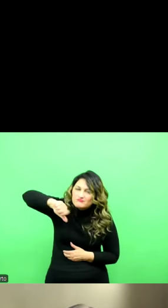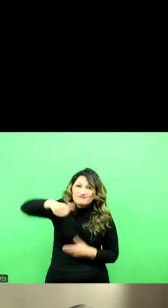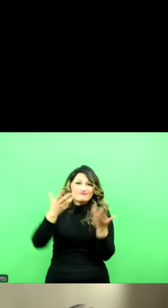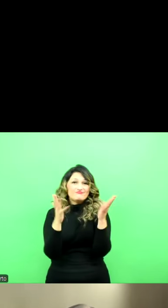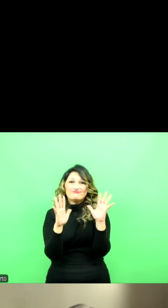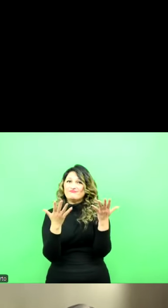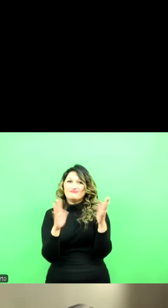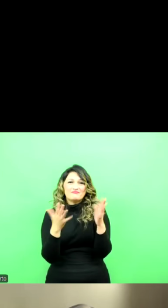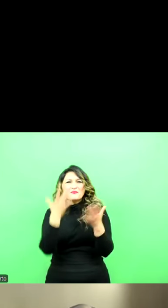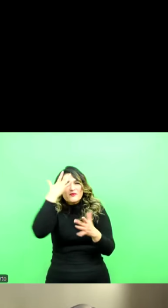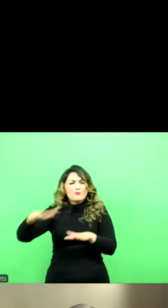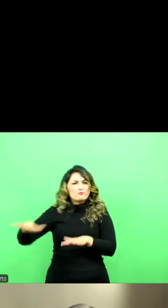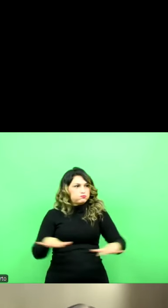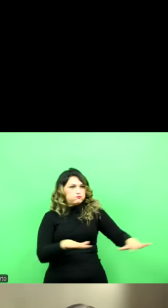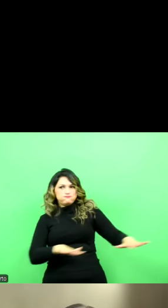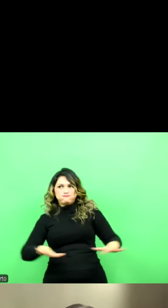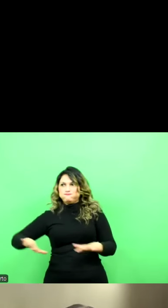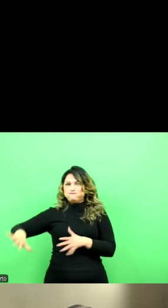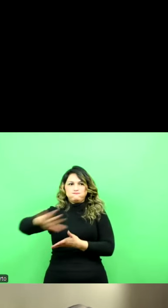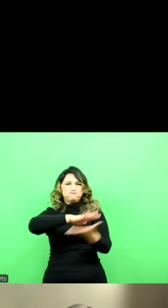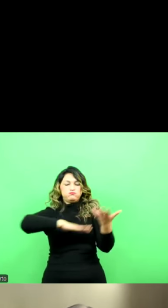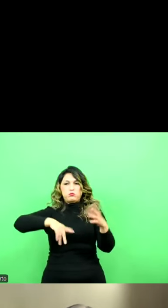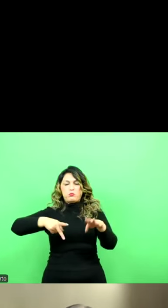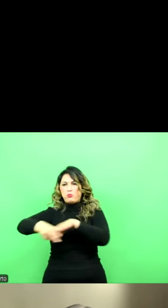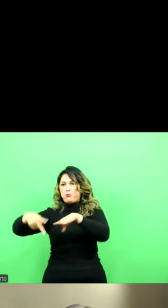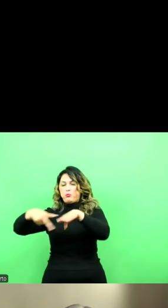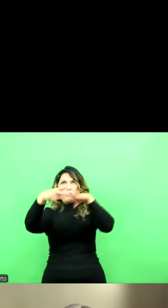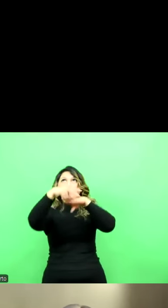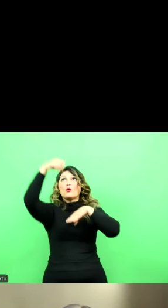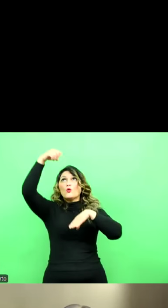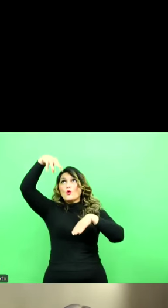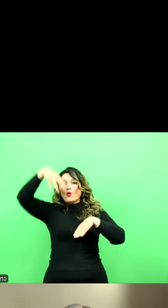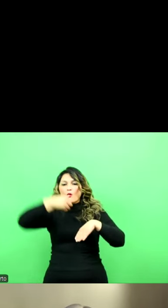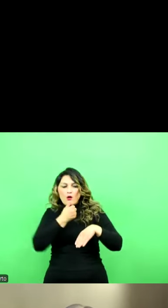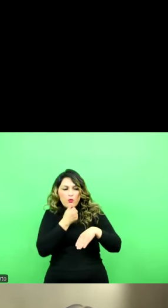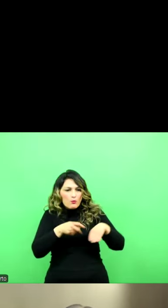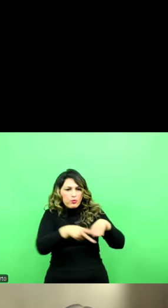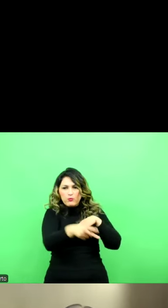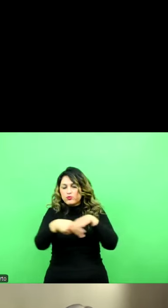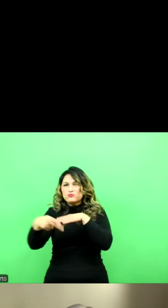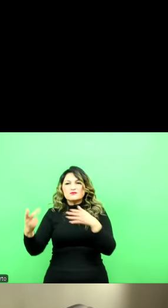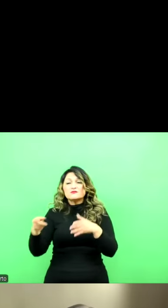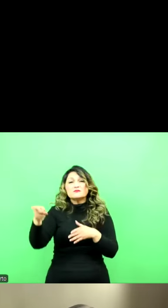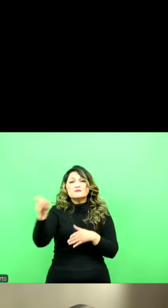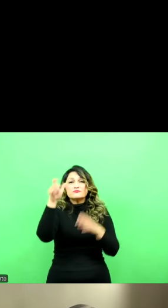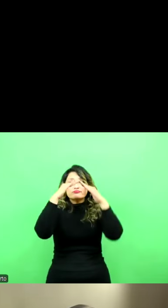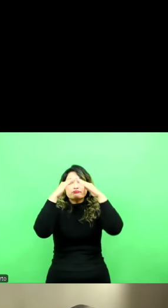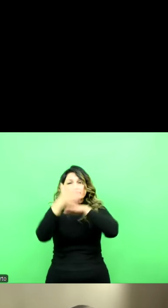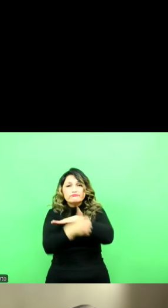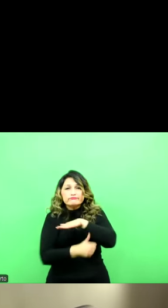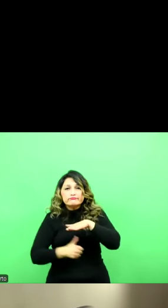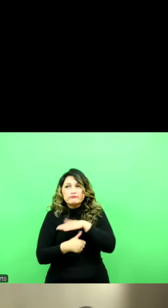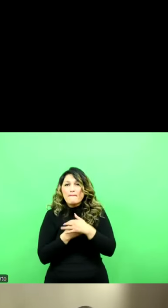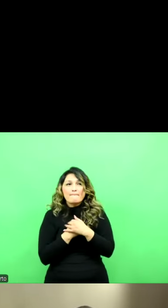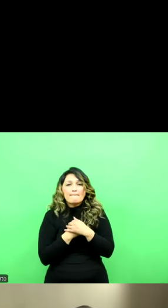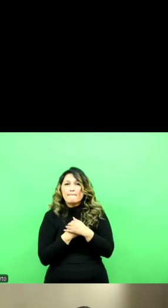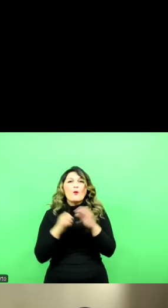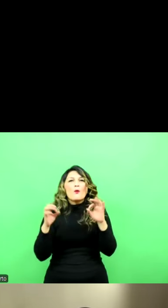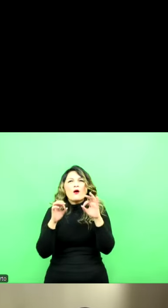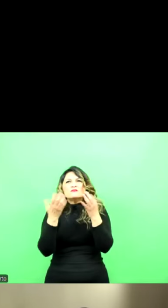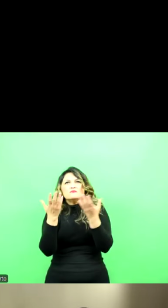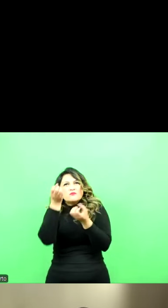a higher vulnerability in terms of risk of injury, mortality, and morbidity. And why is